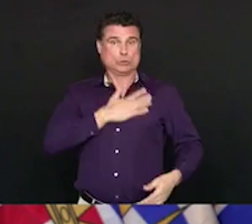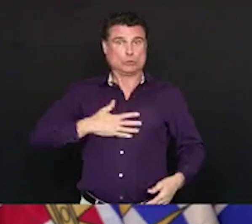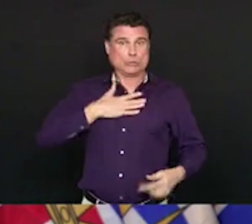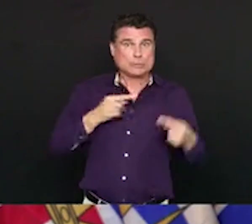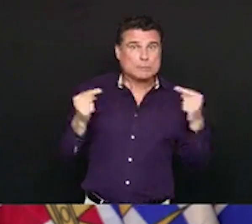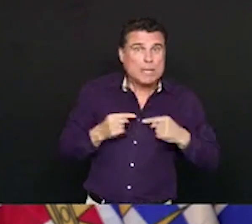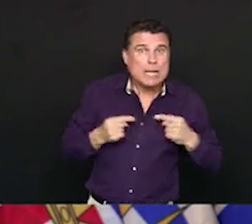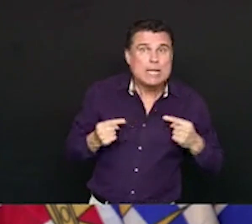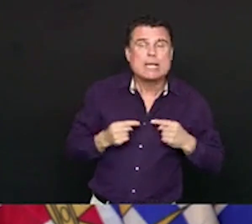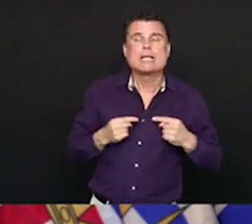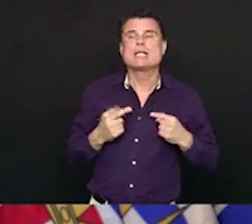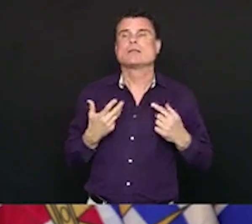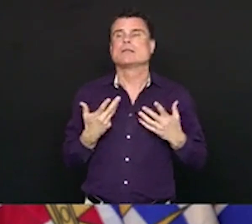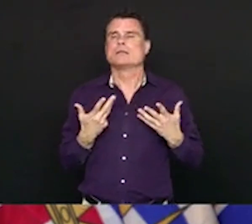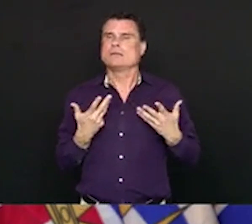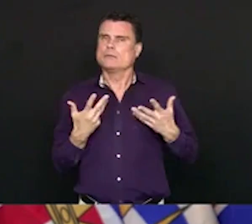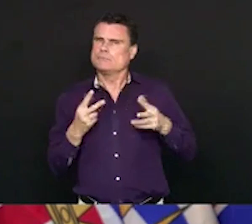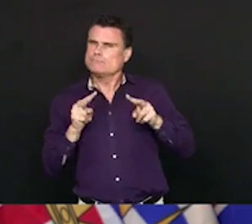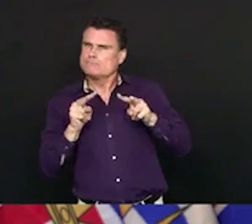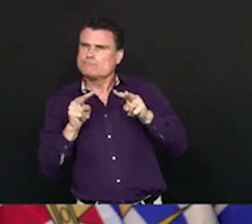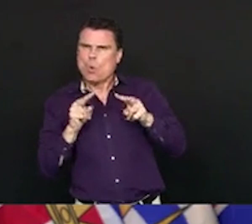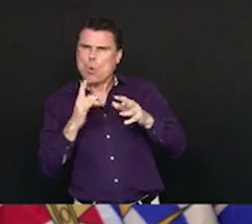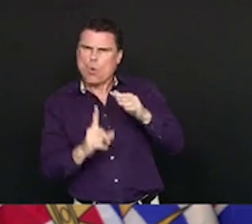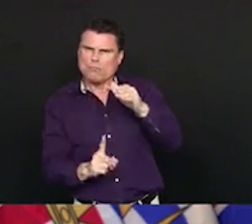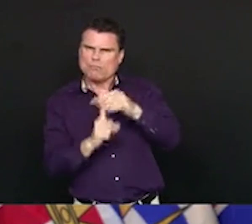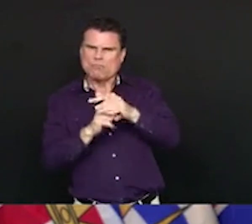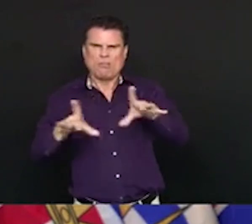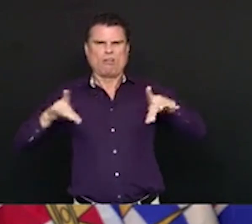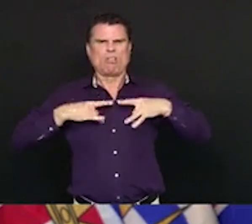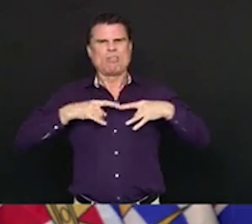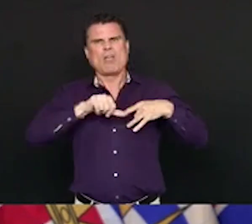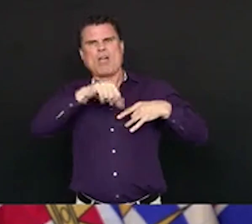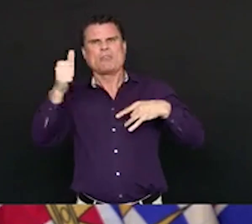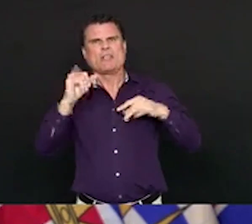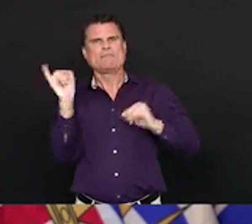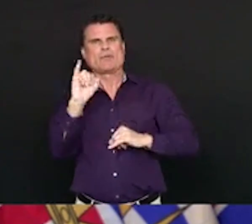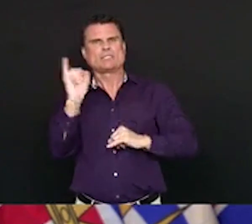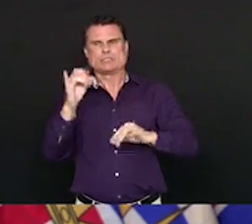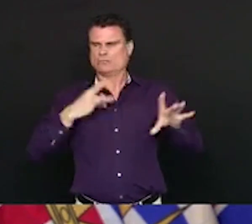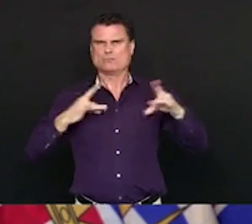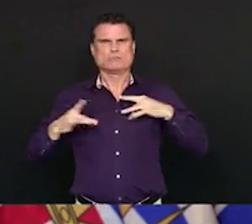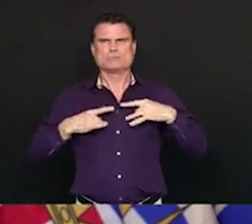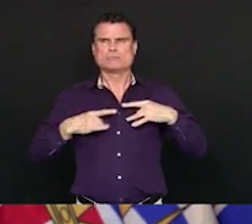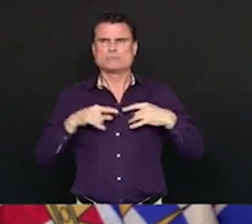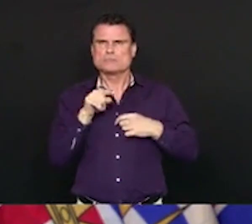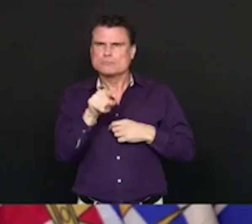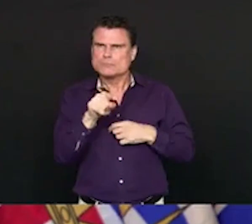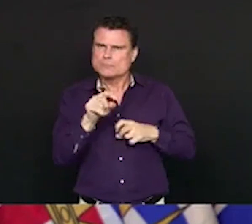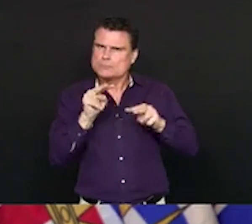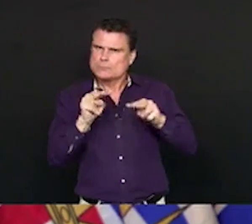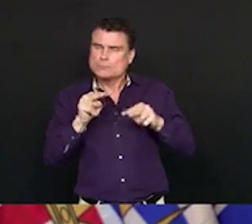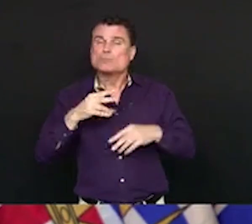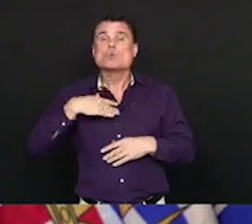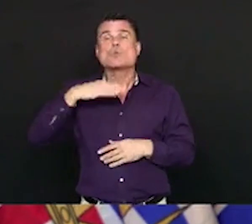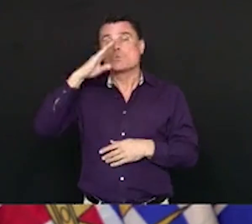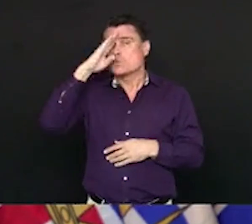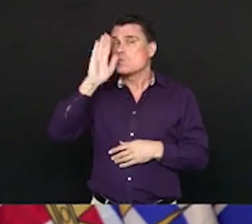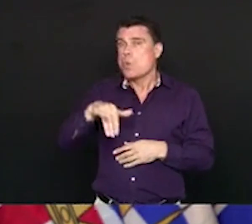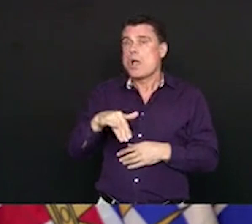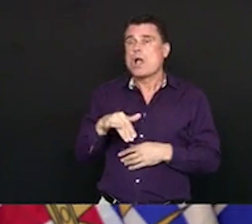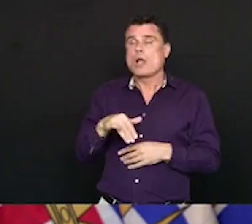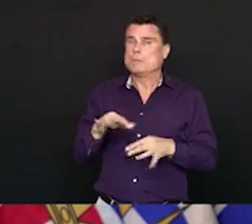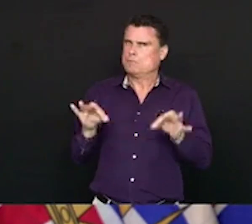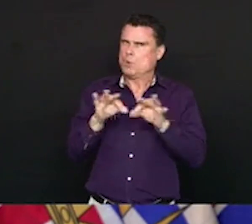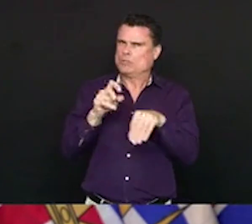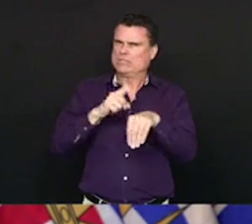and other parts of the body, that they are, we have a low threshold for bringing them into hospital, at least for observation, where they can be closer to